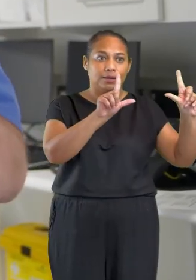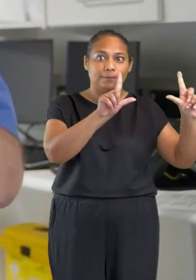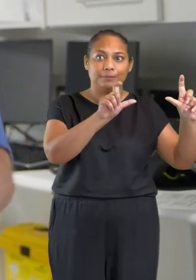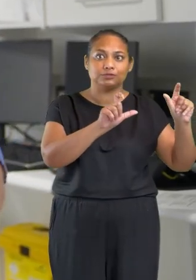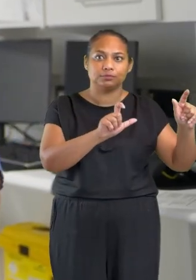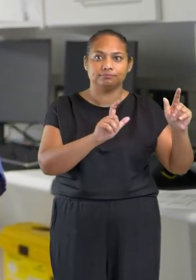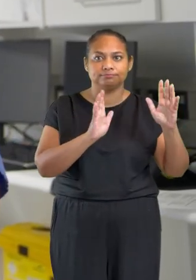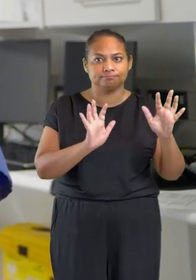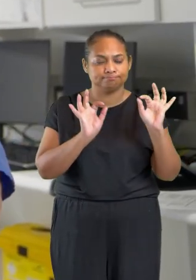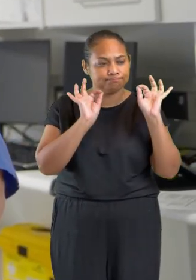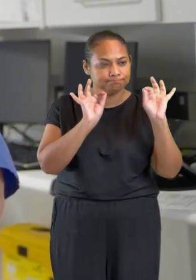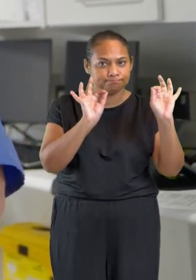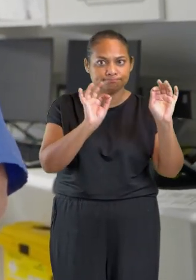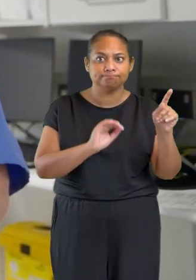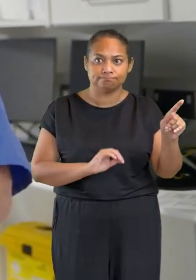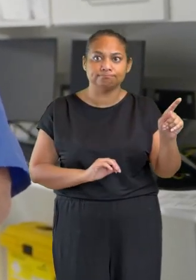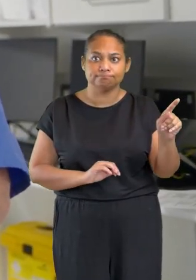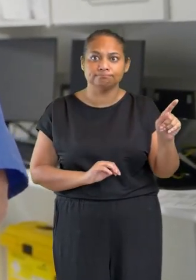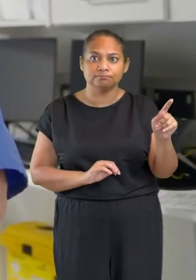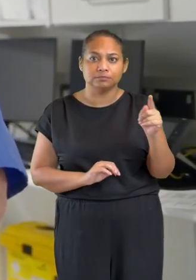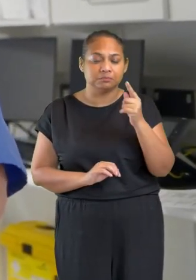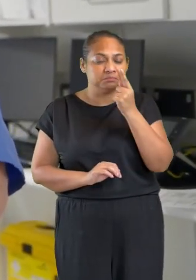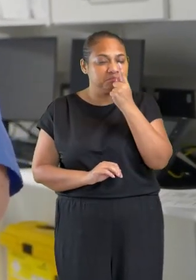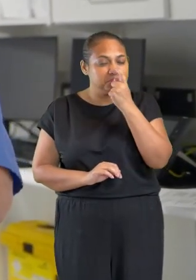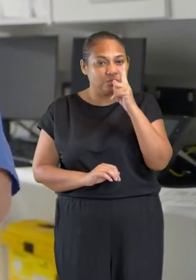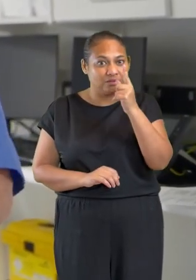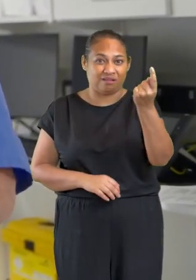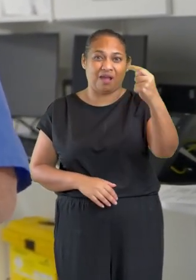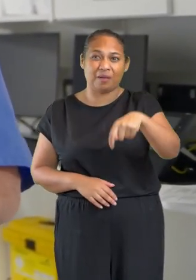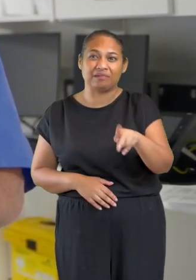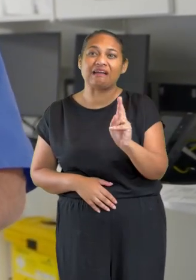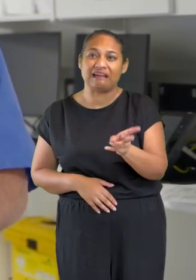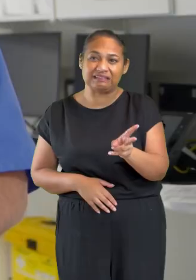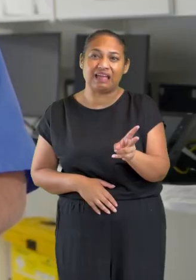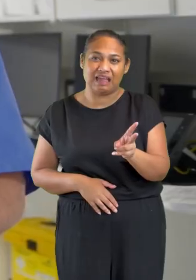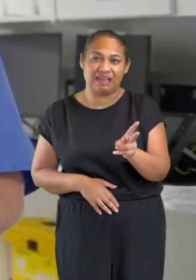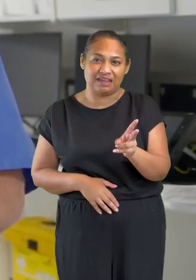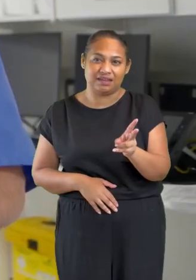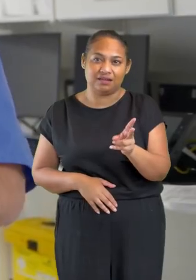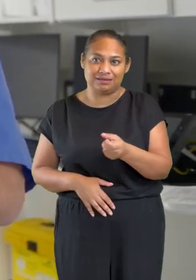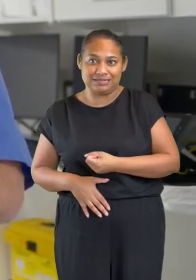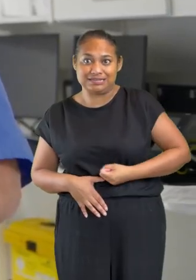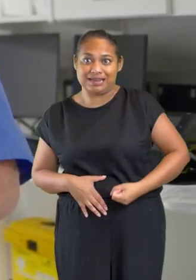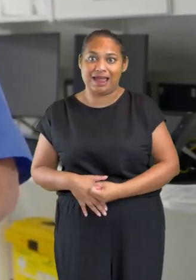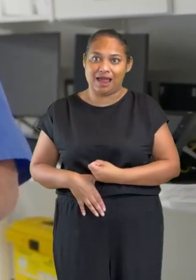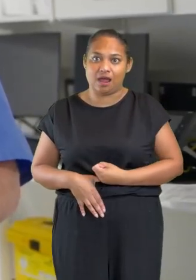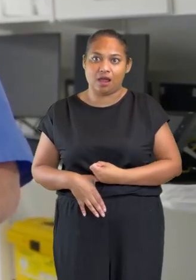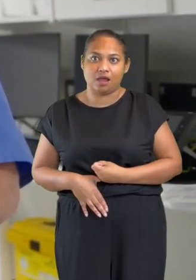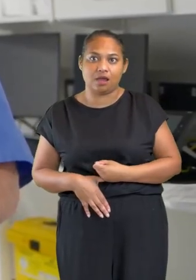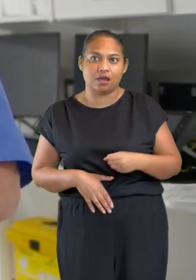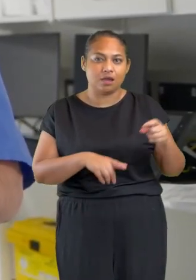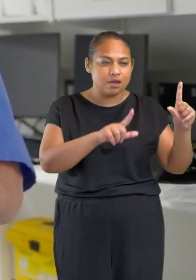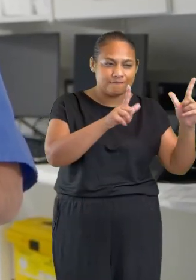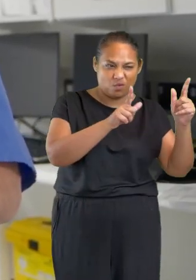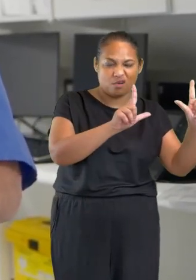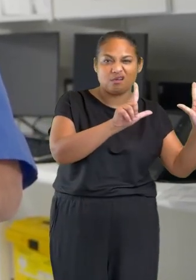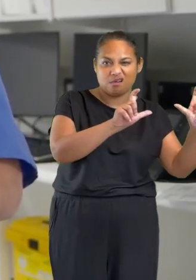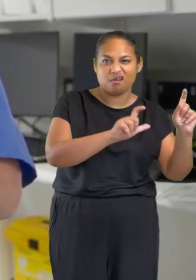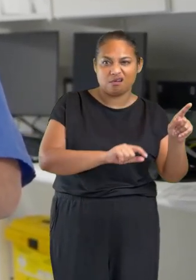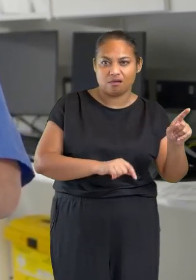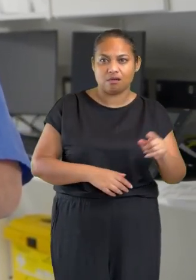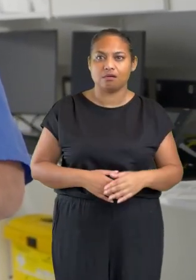that all our images are quality checked, and there may be a small chance that you get called back